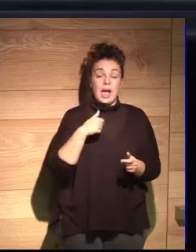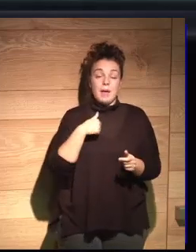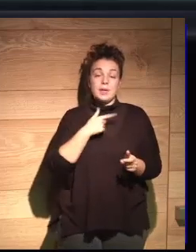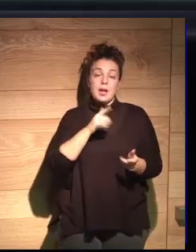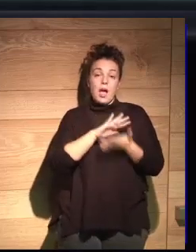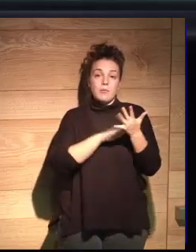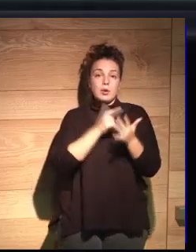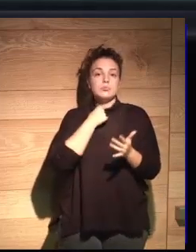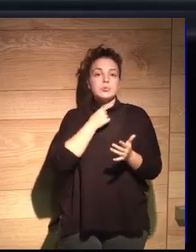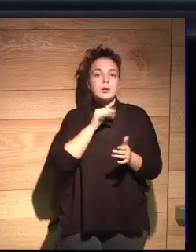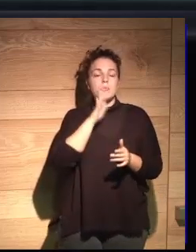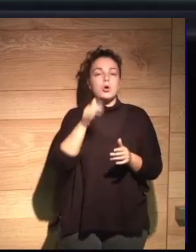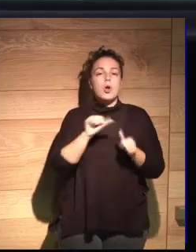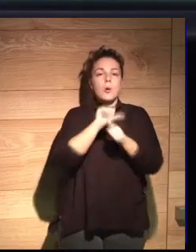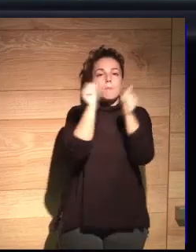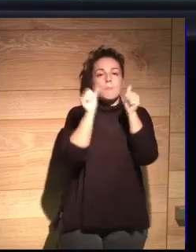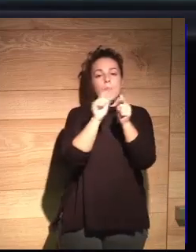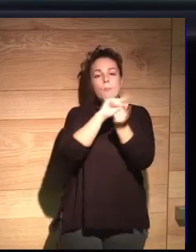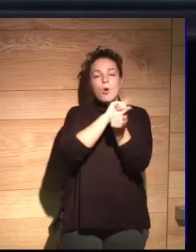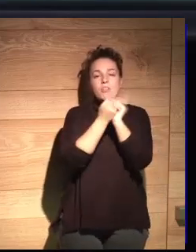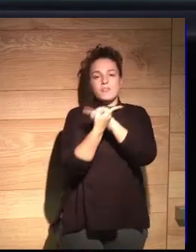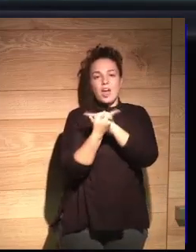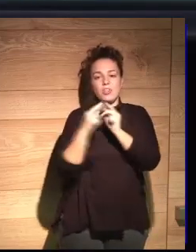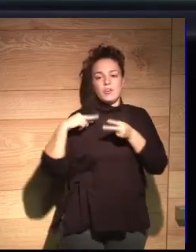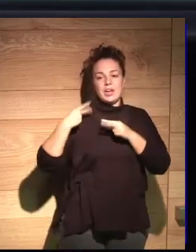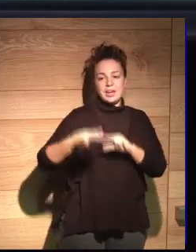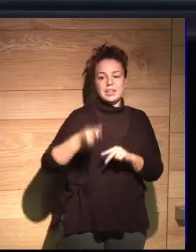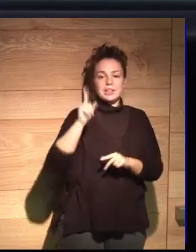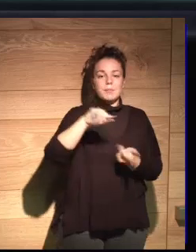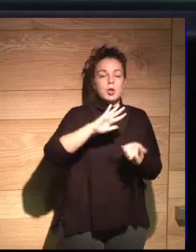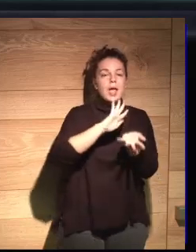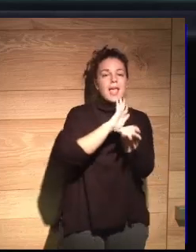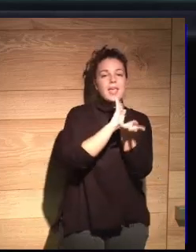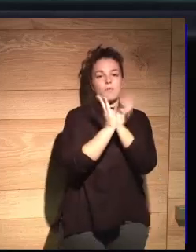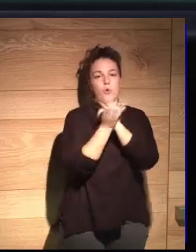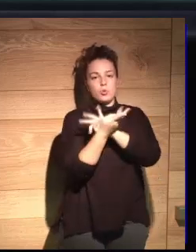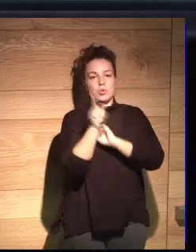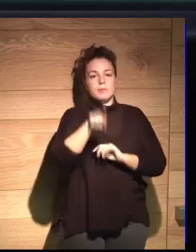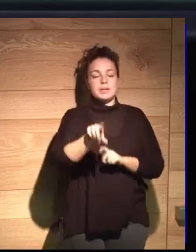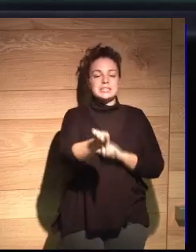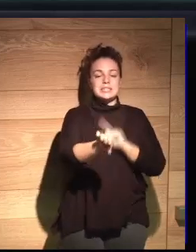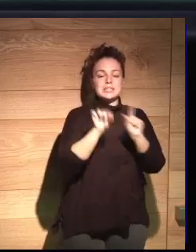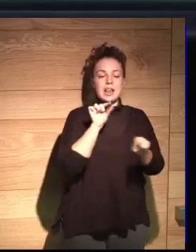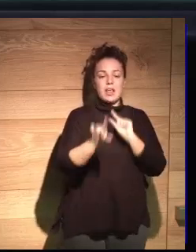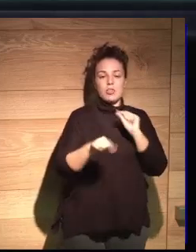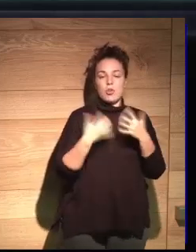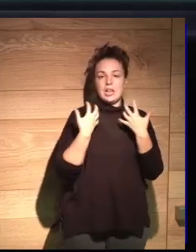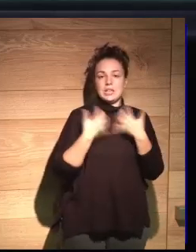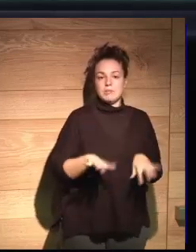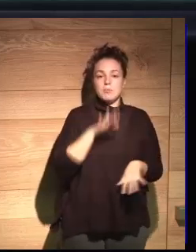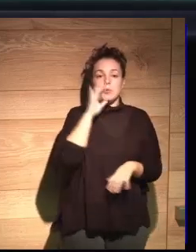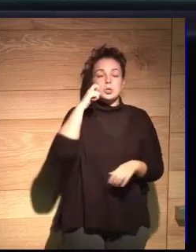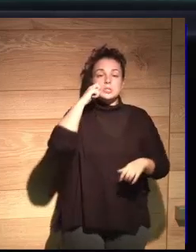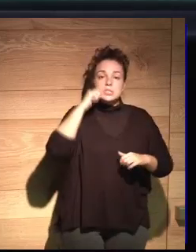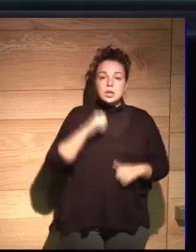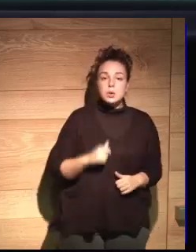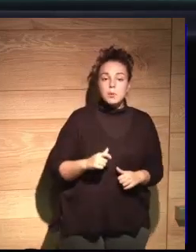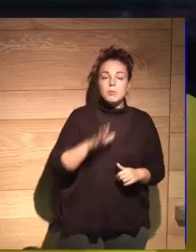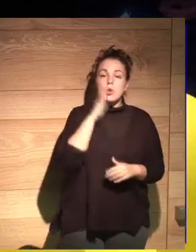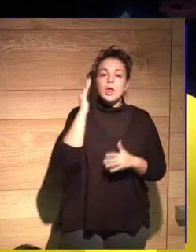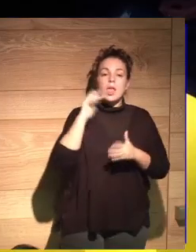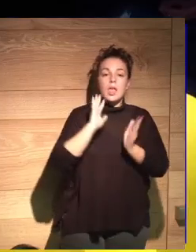or about that, I would like to talk about genetic modification, about an evolution or artificial selection of human